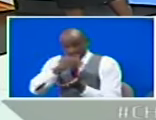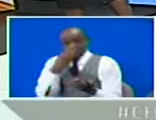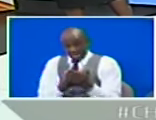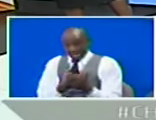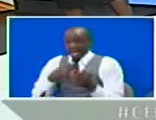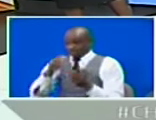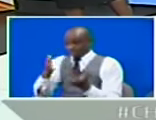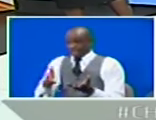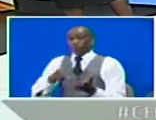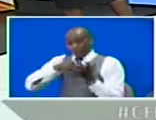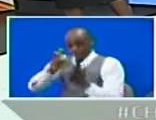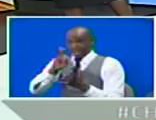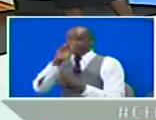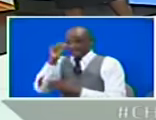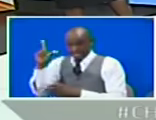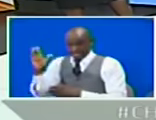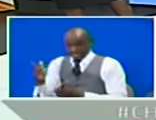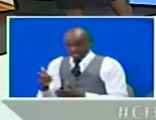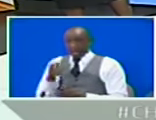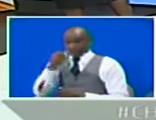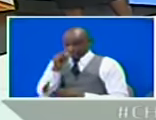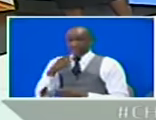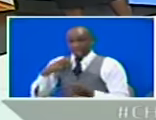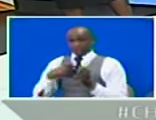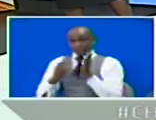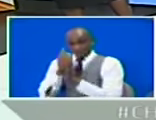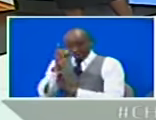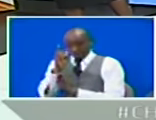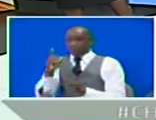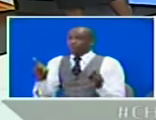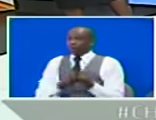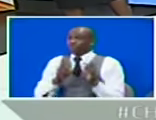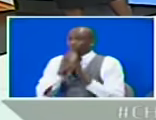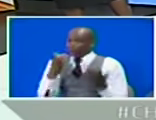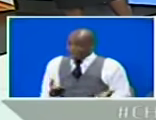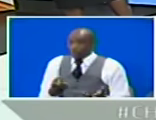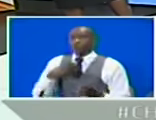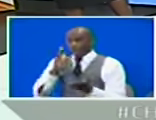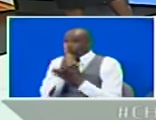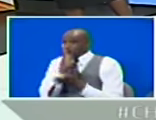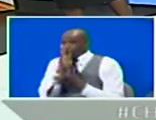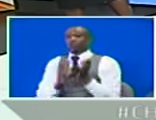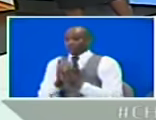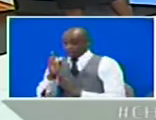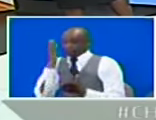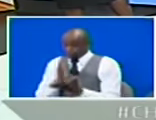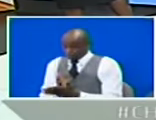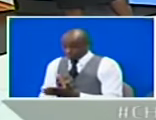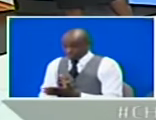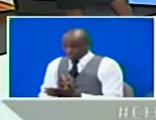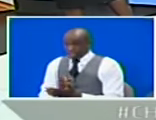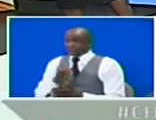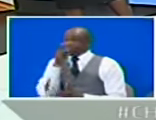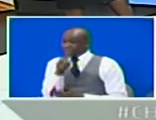our revenues is to pay our bills. Mm-hmm. But then we need to develop. And to develop, that's why we borrow. And the